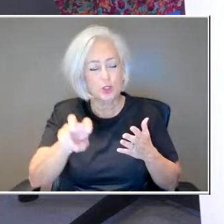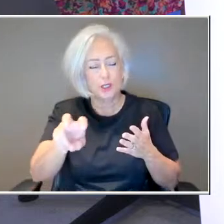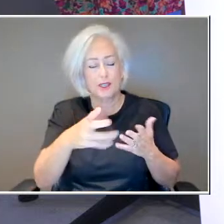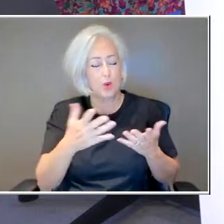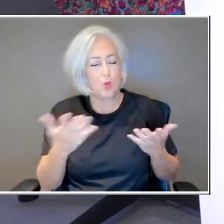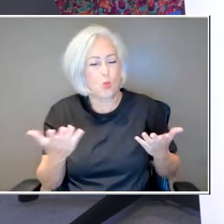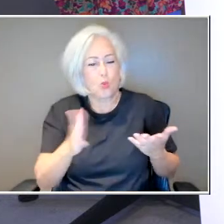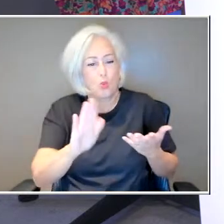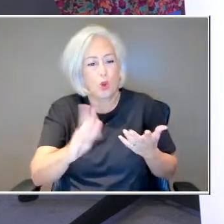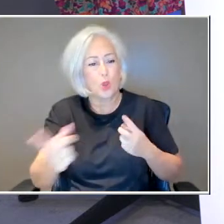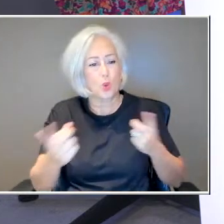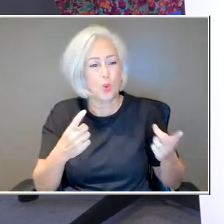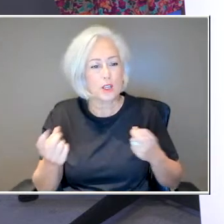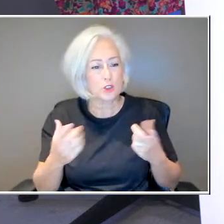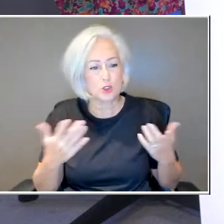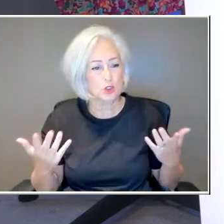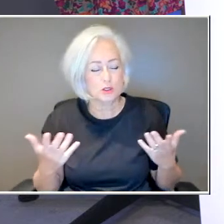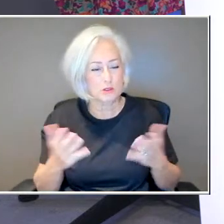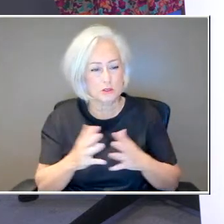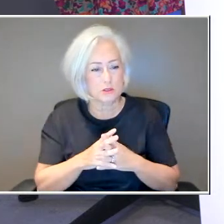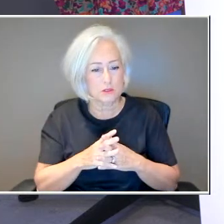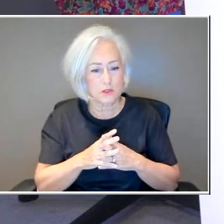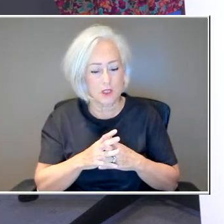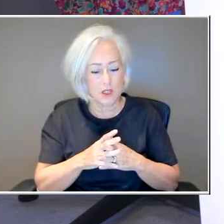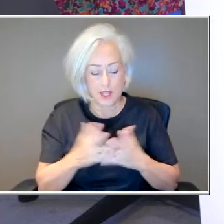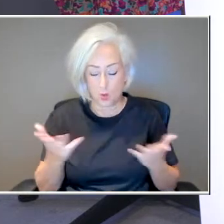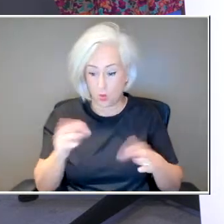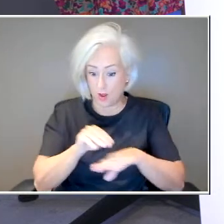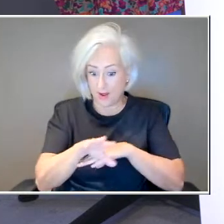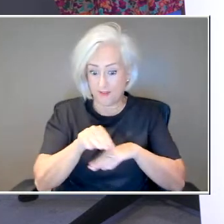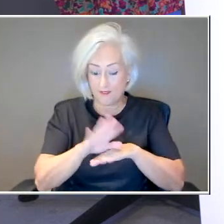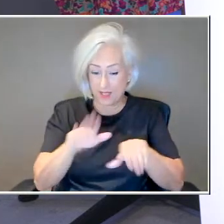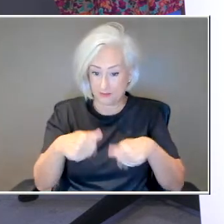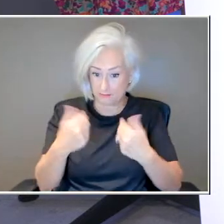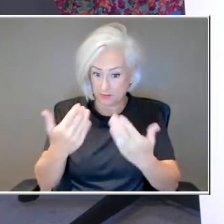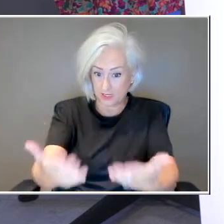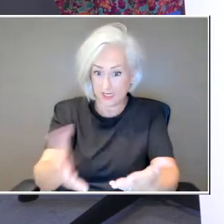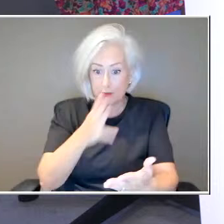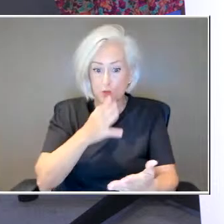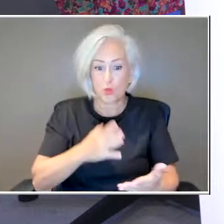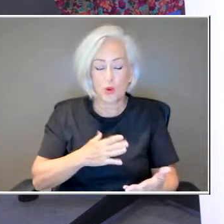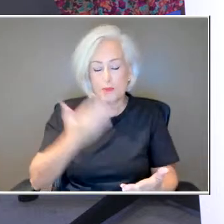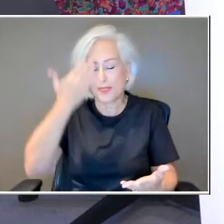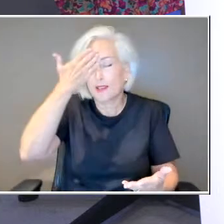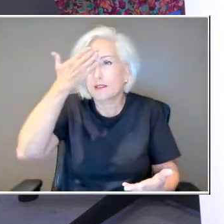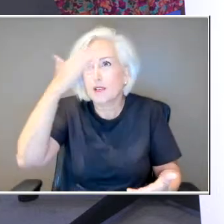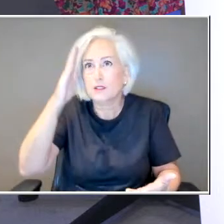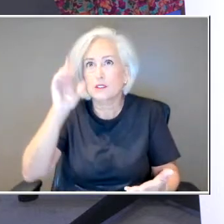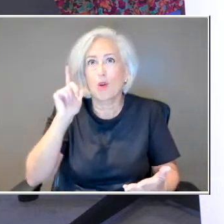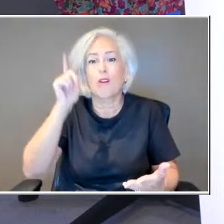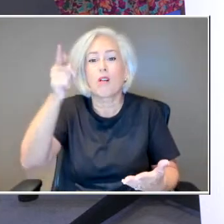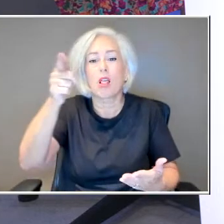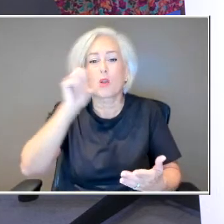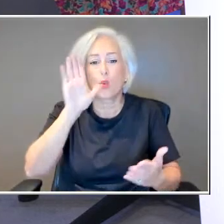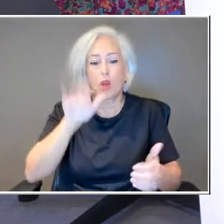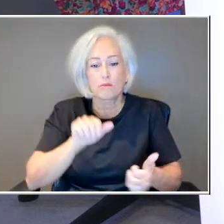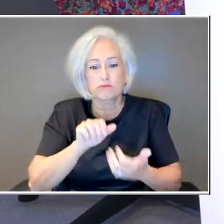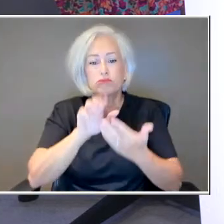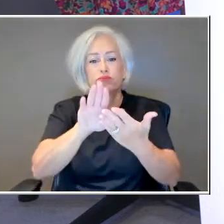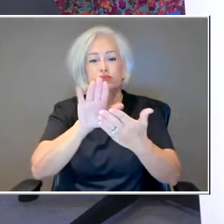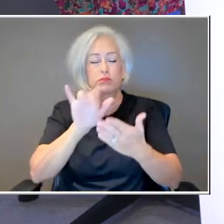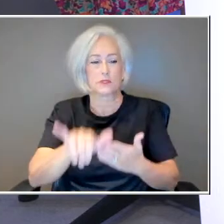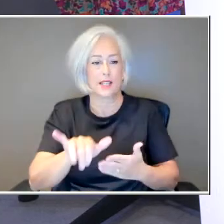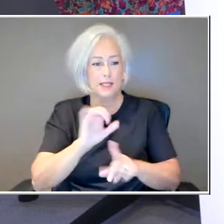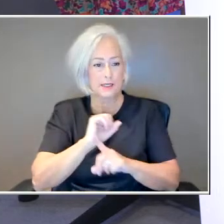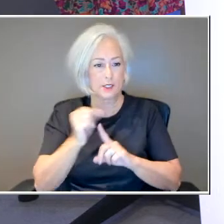what advice would you be giving to a woman who might be watching this, who maybe doesn't know she might face this down the road? I mean, how can she go